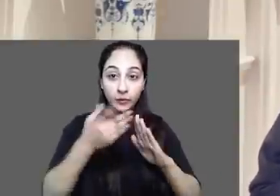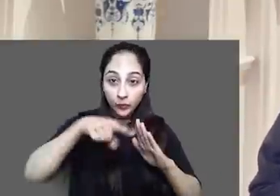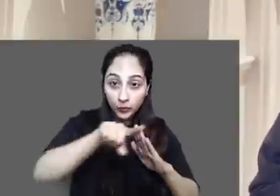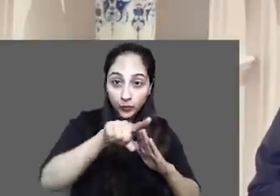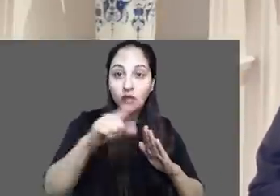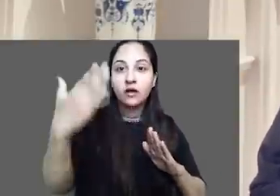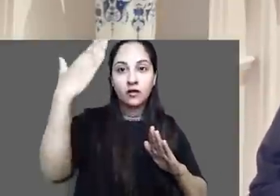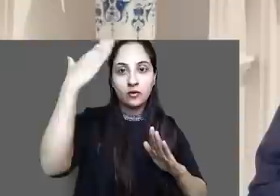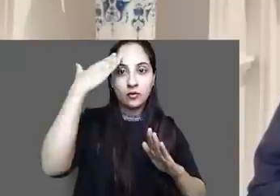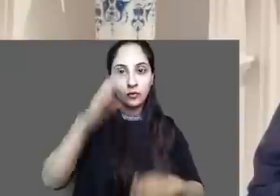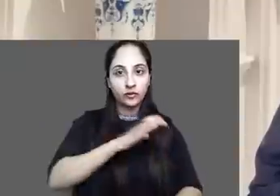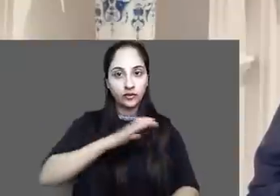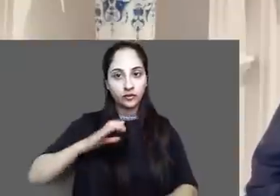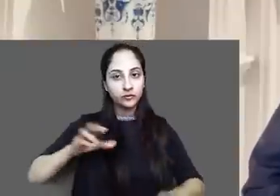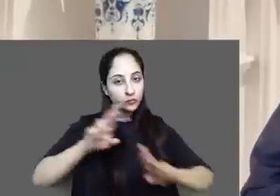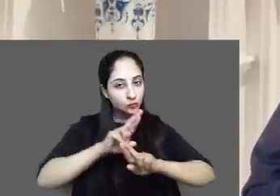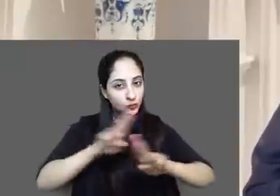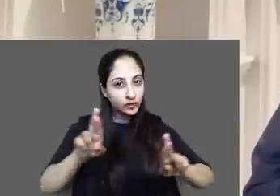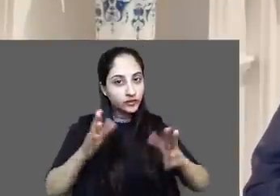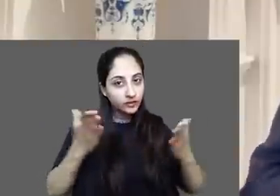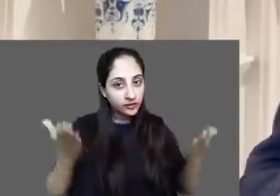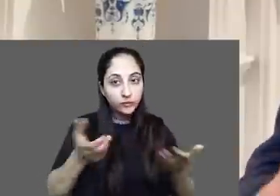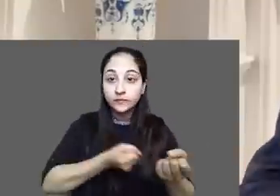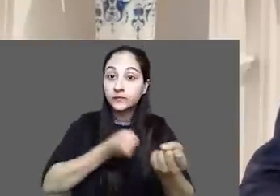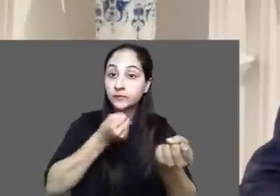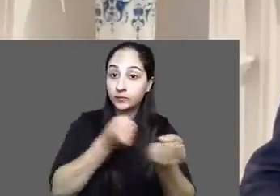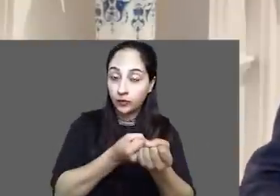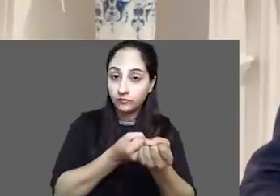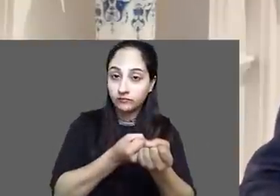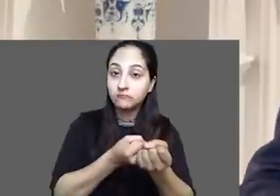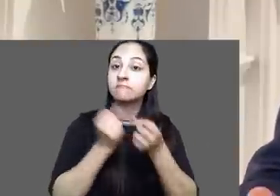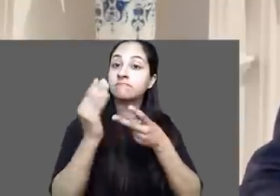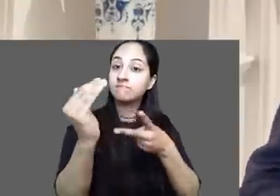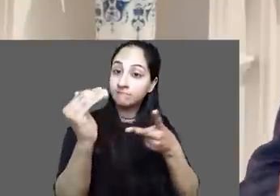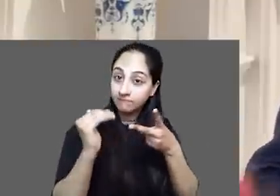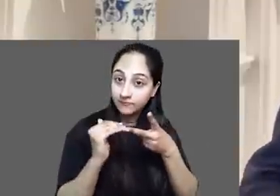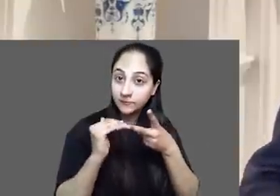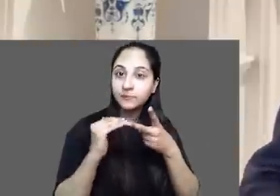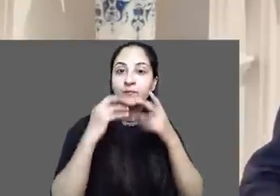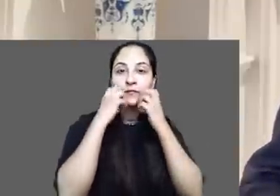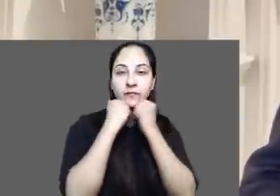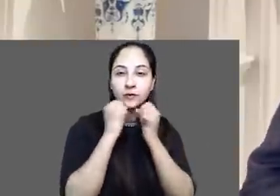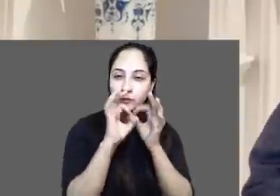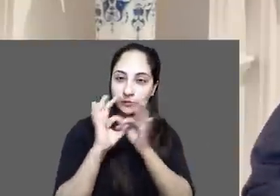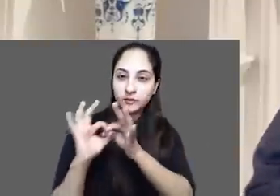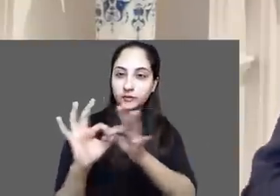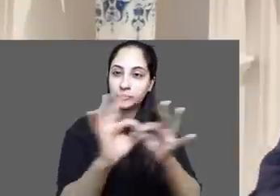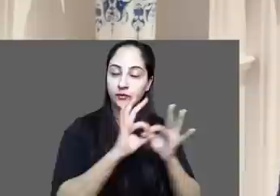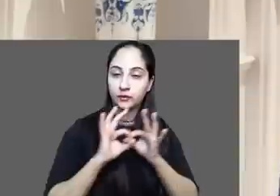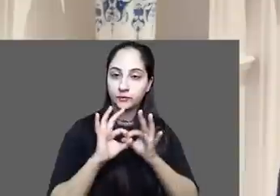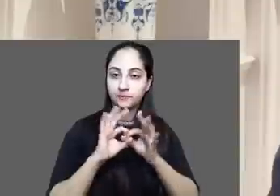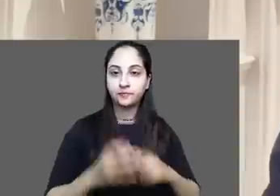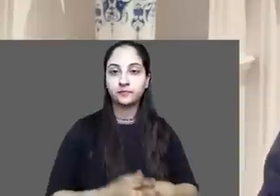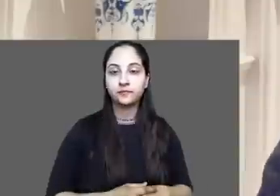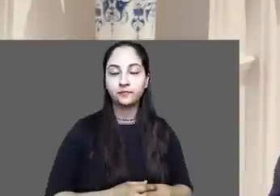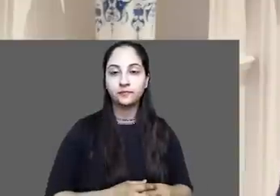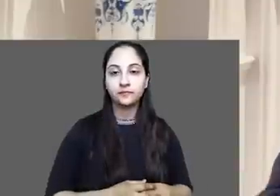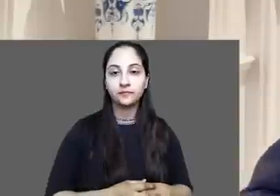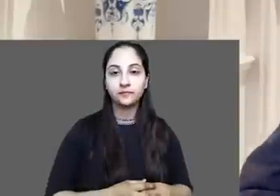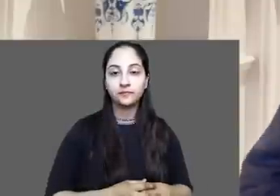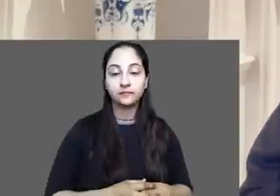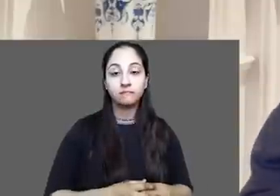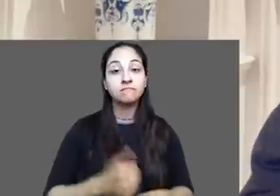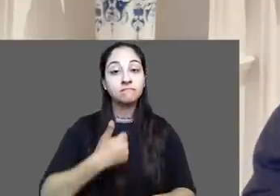important occasion and opportunity to share with the Jamaat, to express the priorities that we were seeing and how